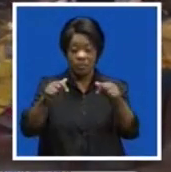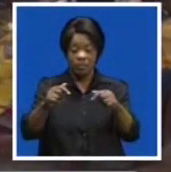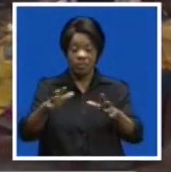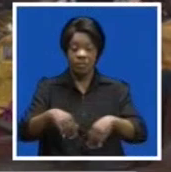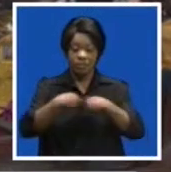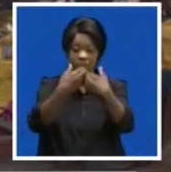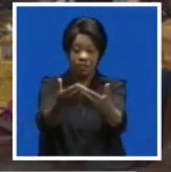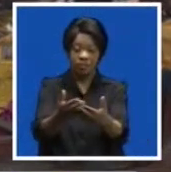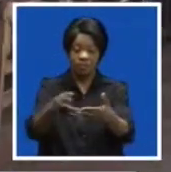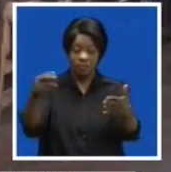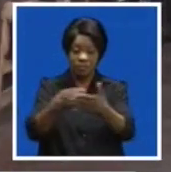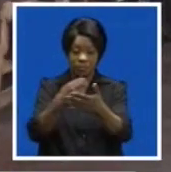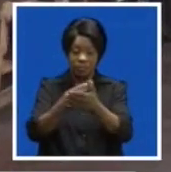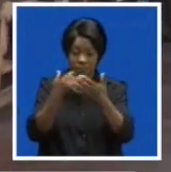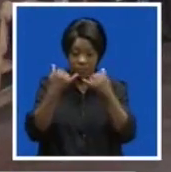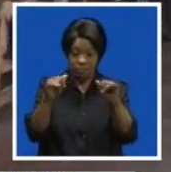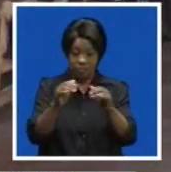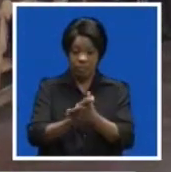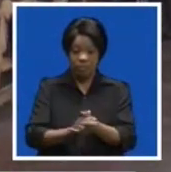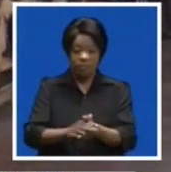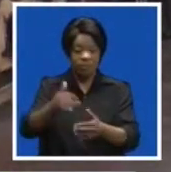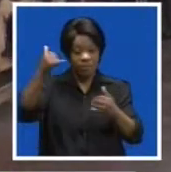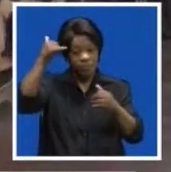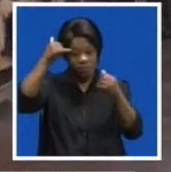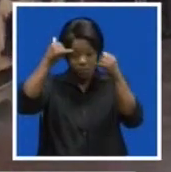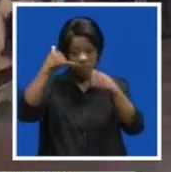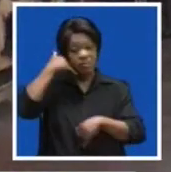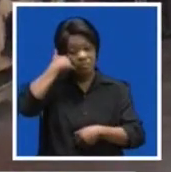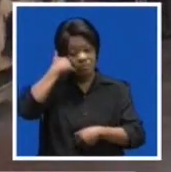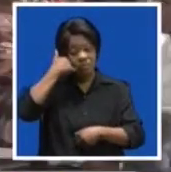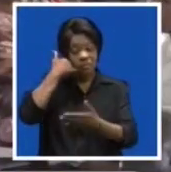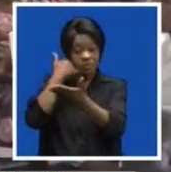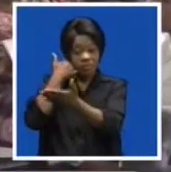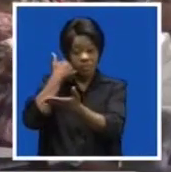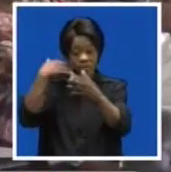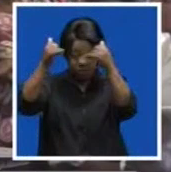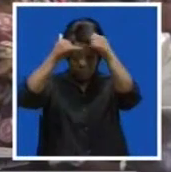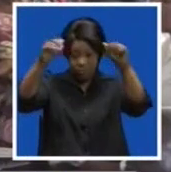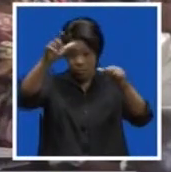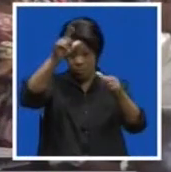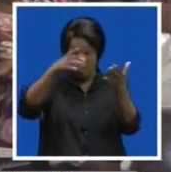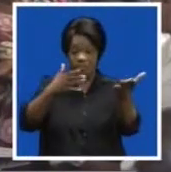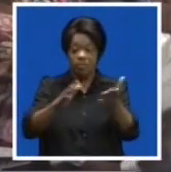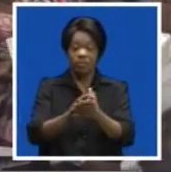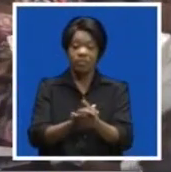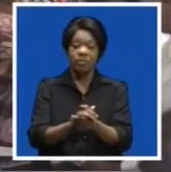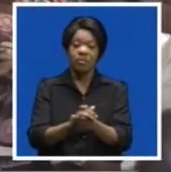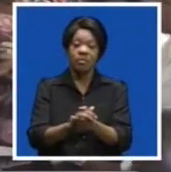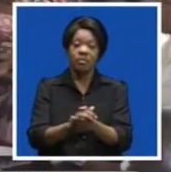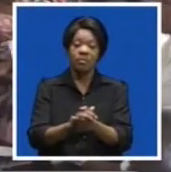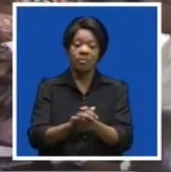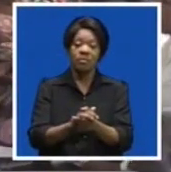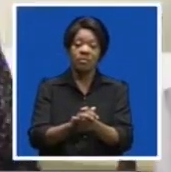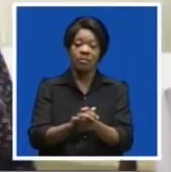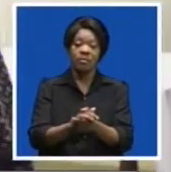message, His Excellency the President positively responded because I'm a messenger, and that's why I'm making it publicly.